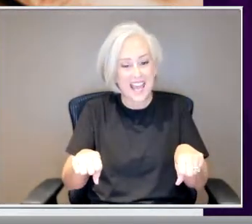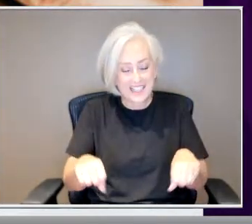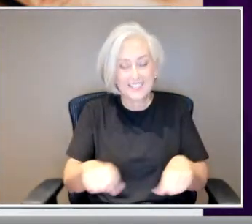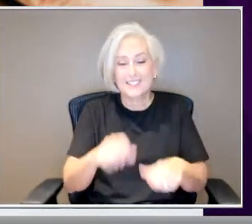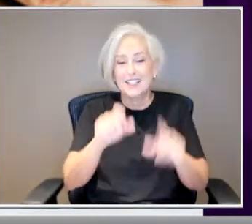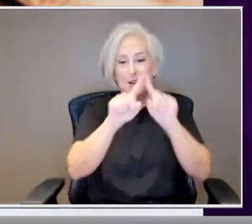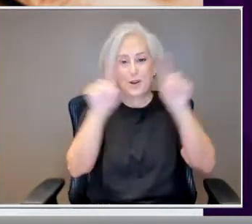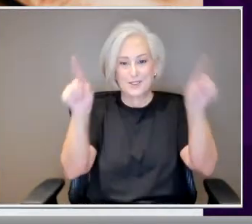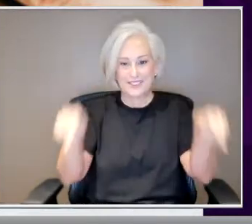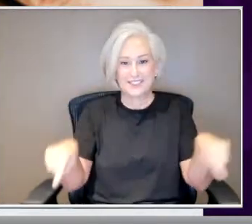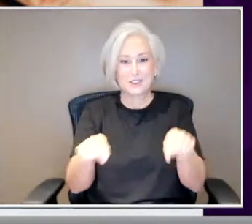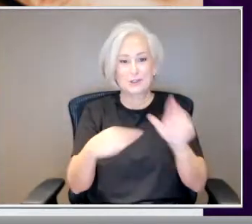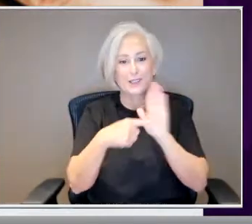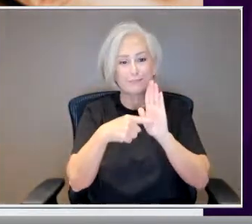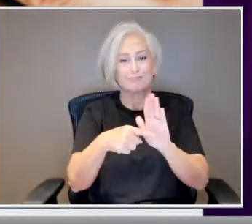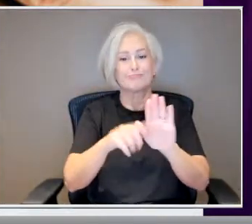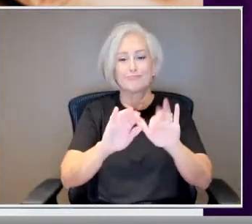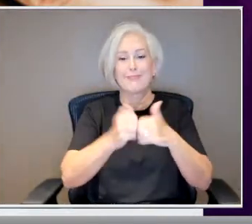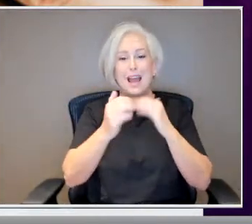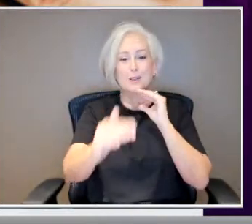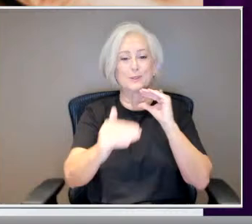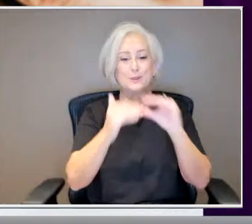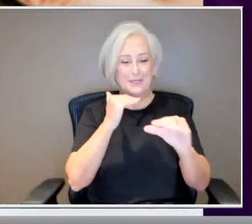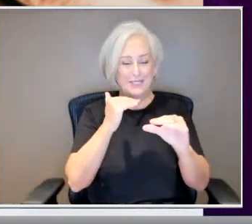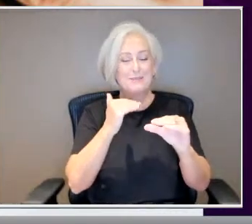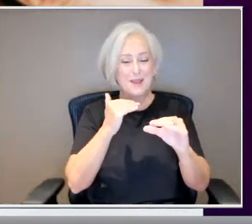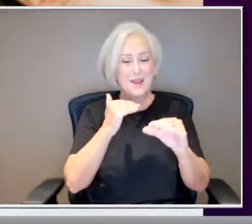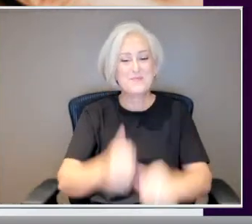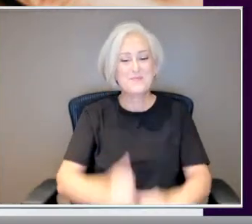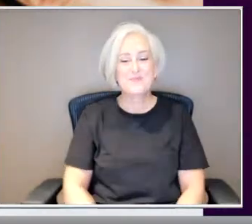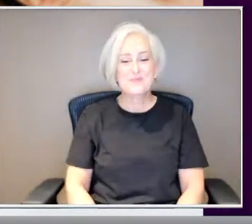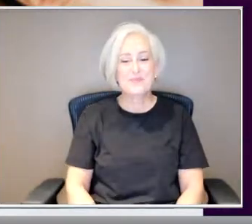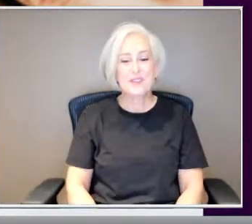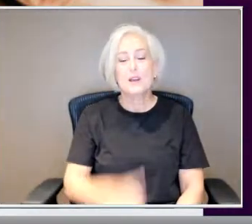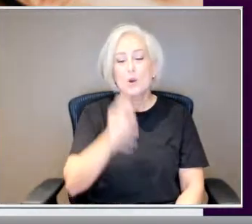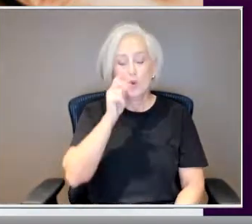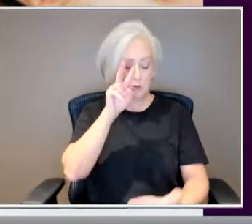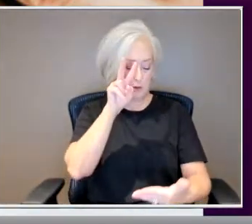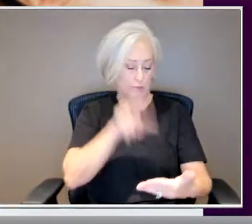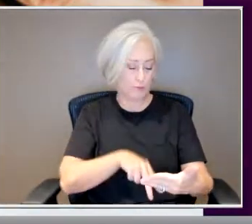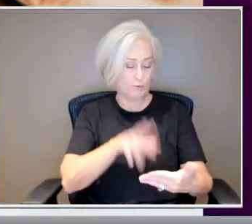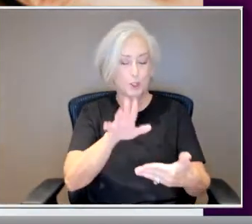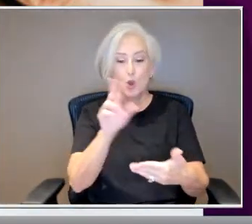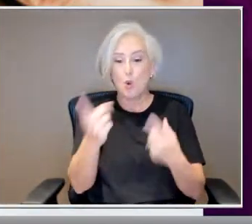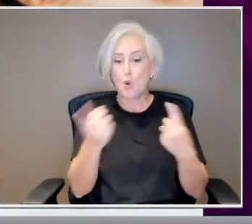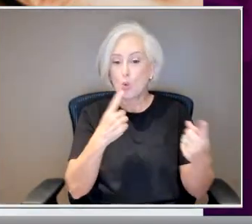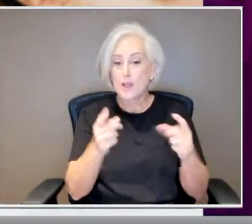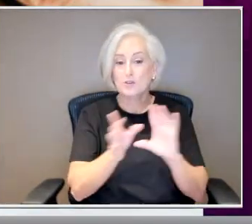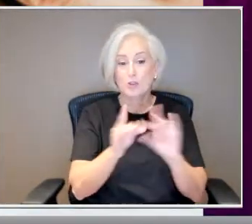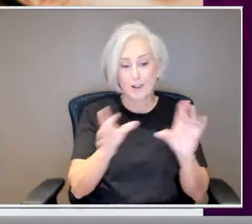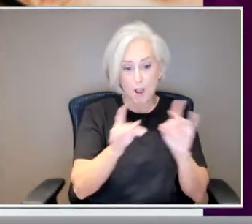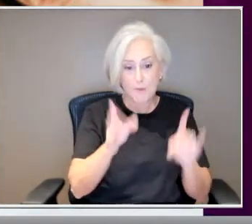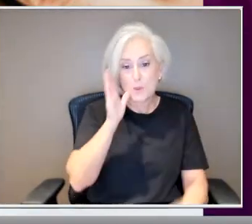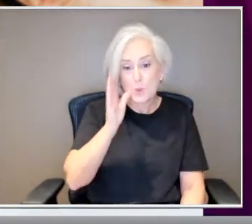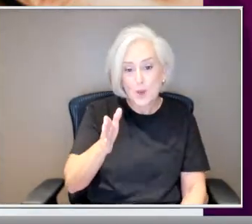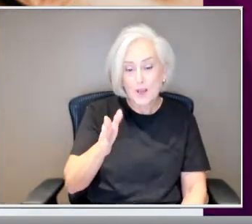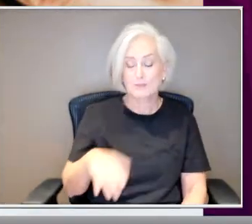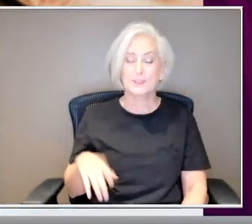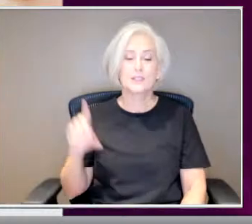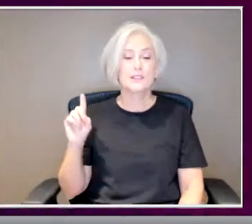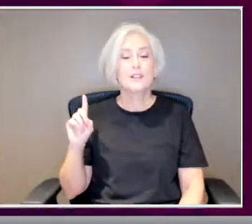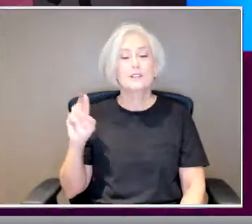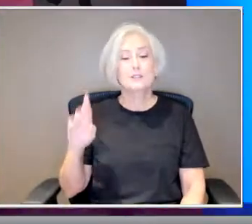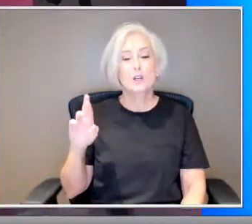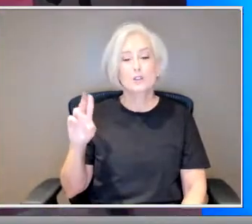on your screen. That's how you can communicate with us in real time. We'll be reading your questions and your comments. Dr. Danter, we showed all the outer parts of